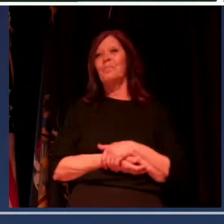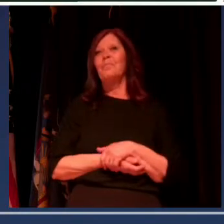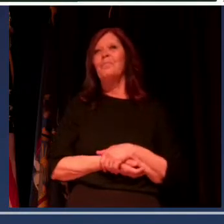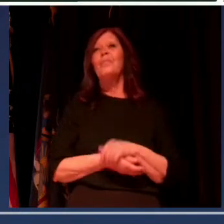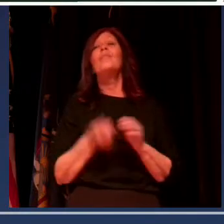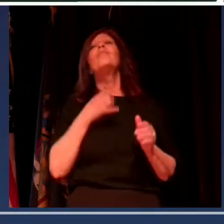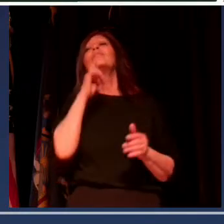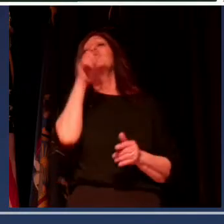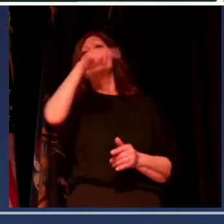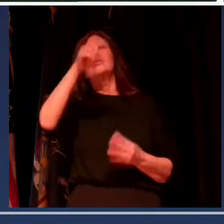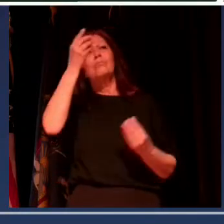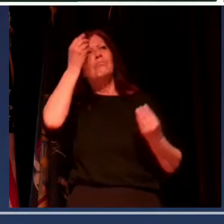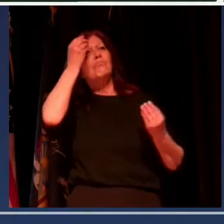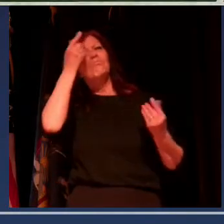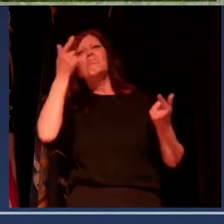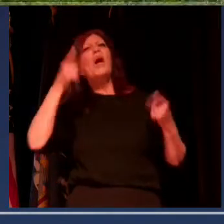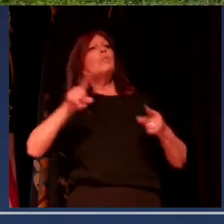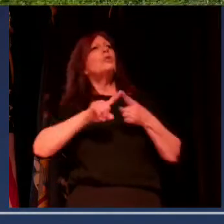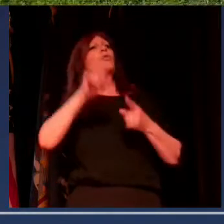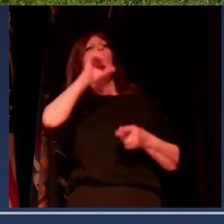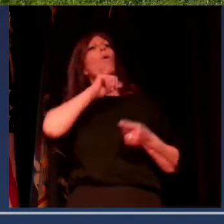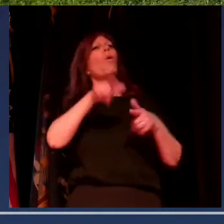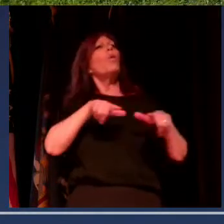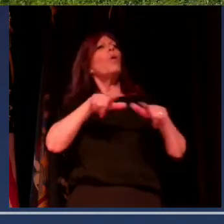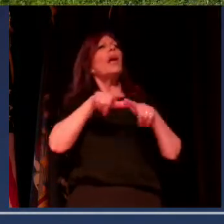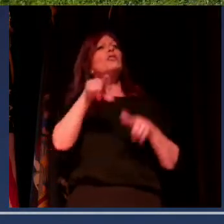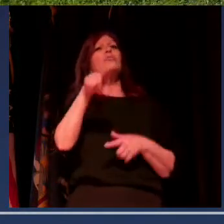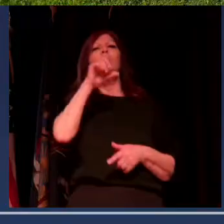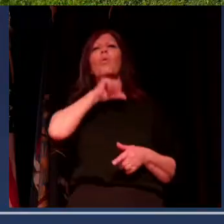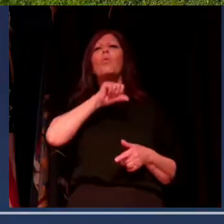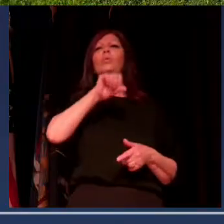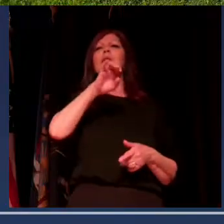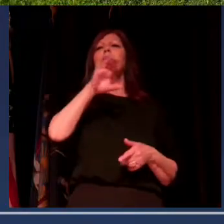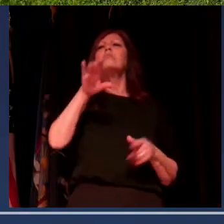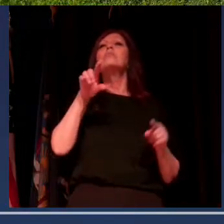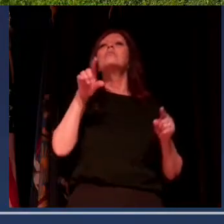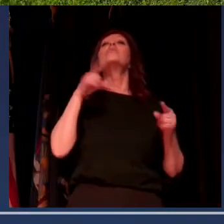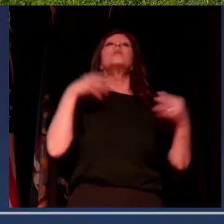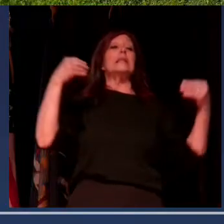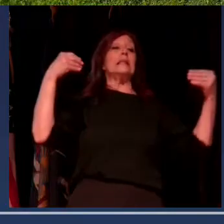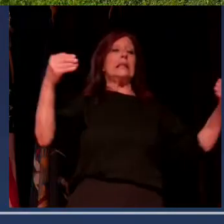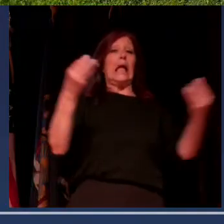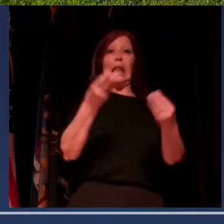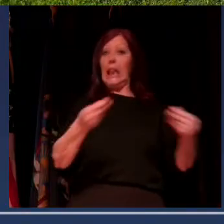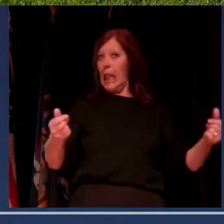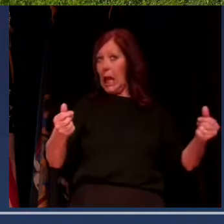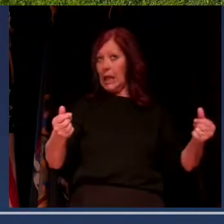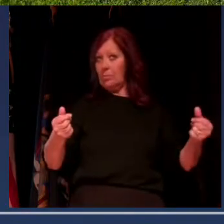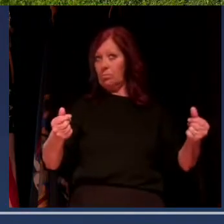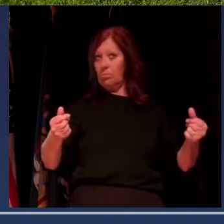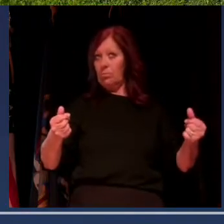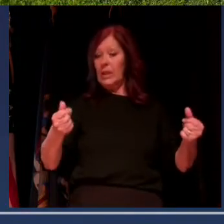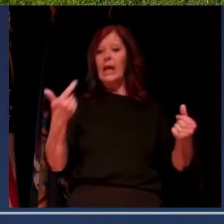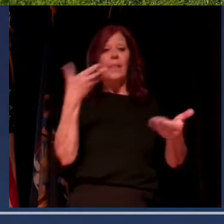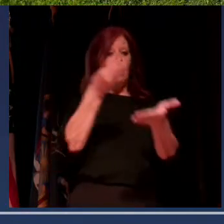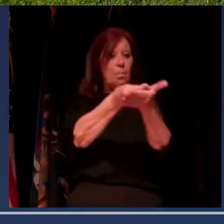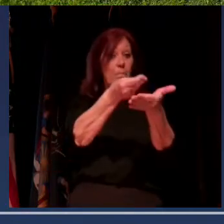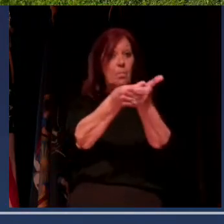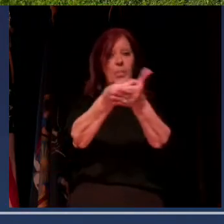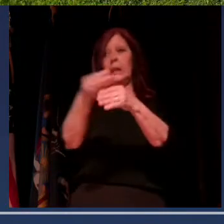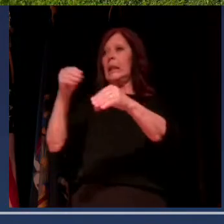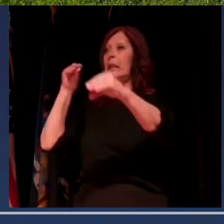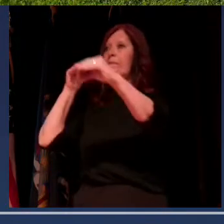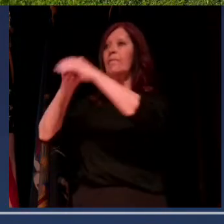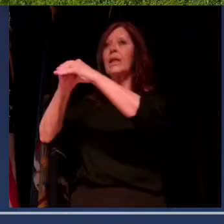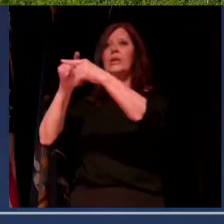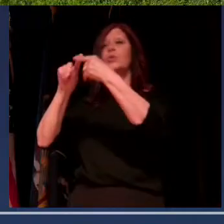I'm sure you're all wondering what will happen to the old location. We intend to sell the land to the highest bidder and invest the proceeds back